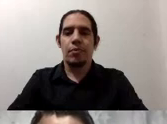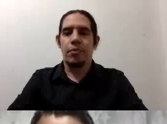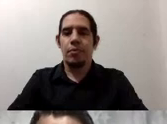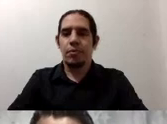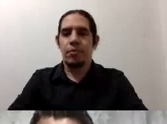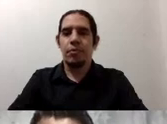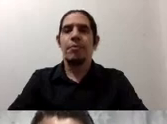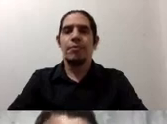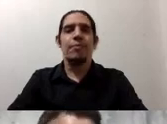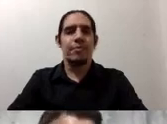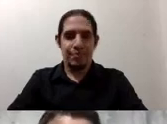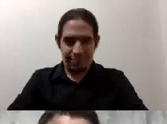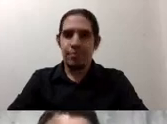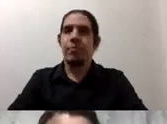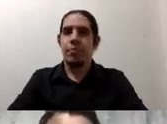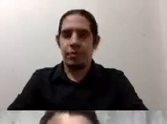next one.